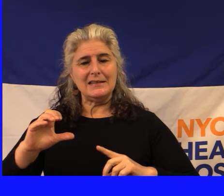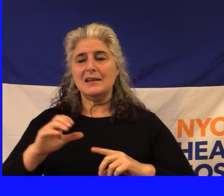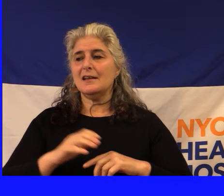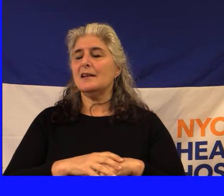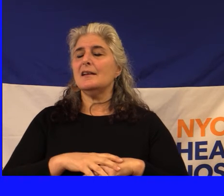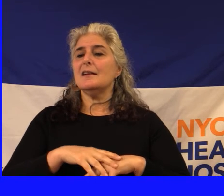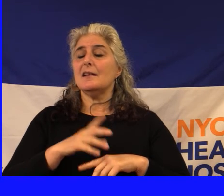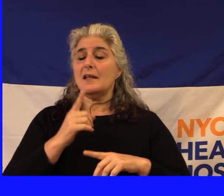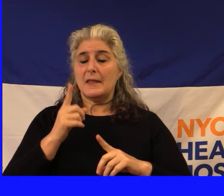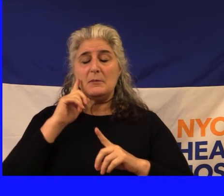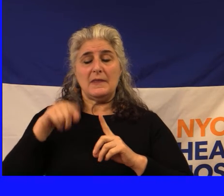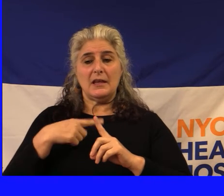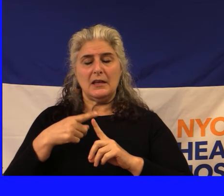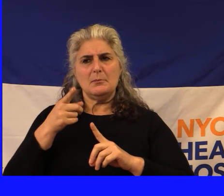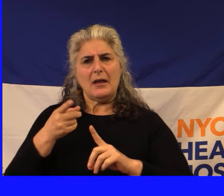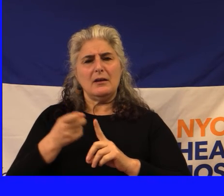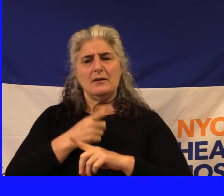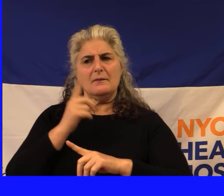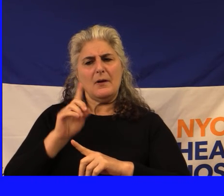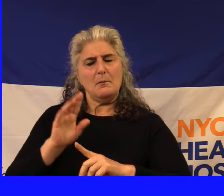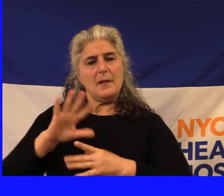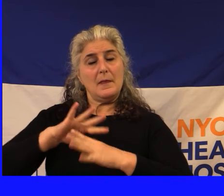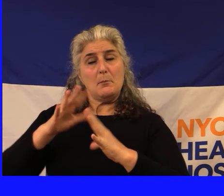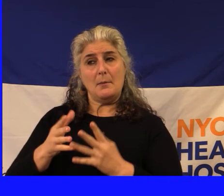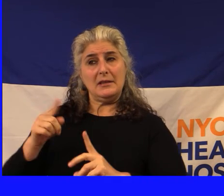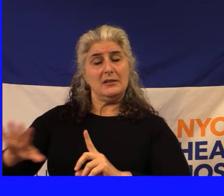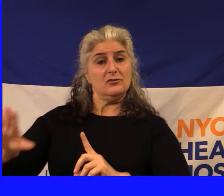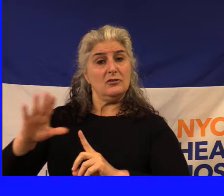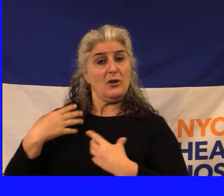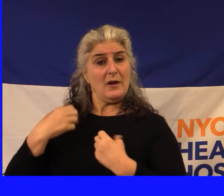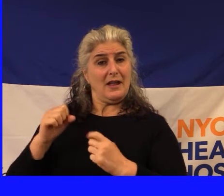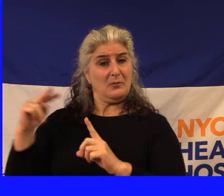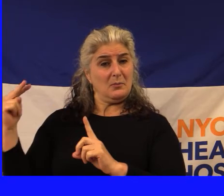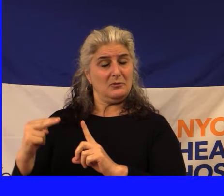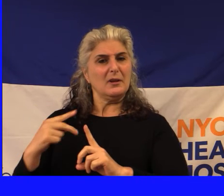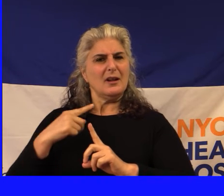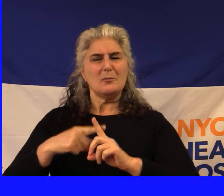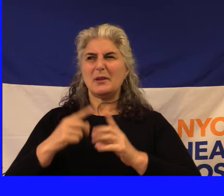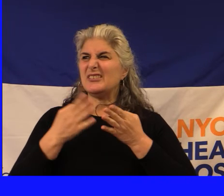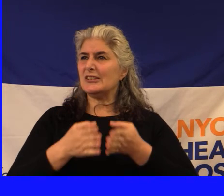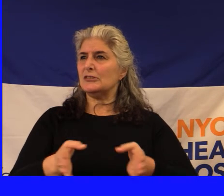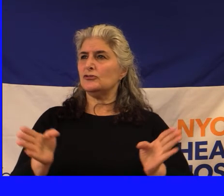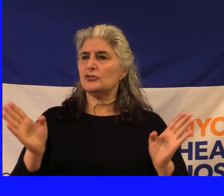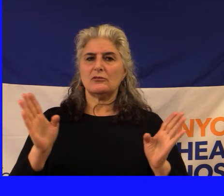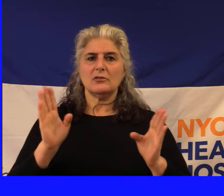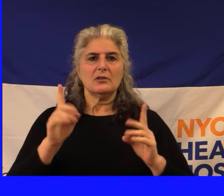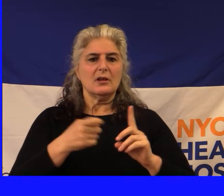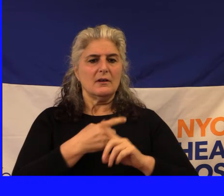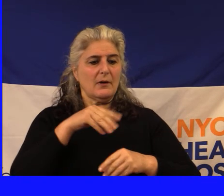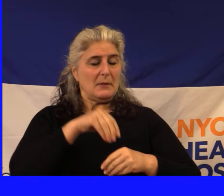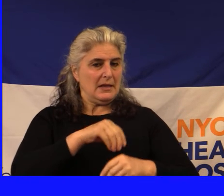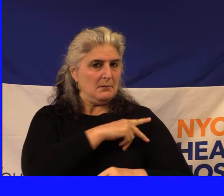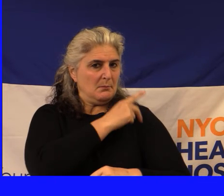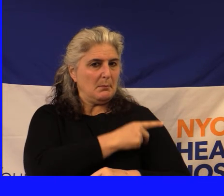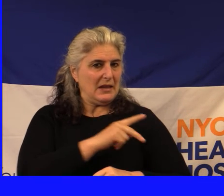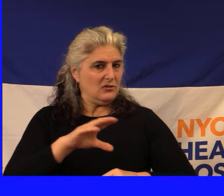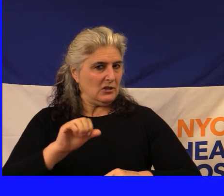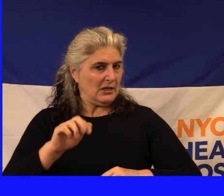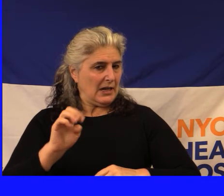them from the population health perspective, but also just on the standardization of care perspective. And then there's